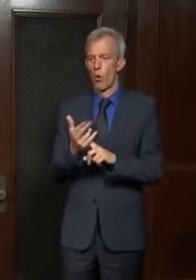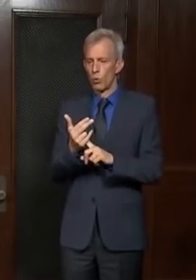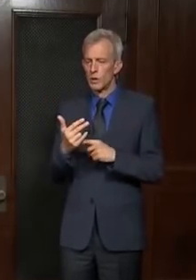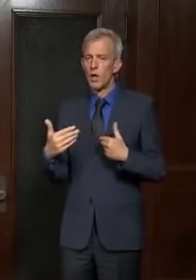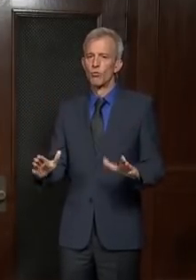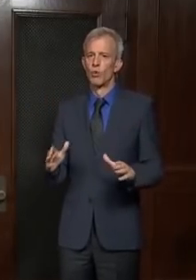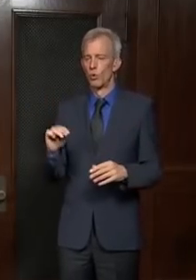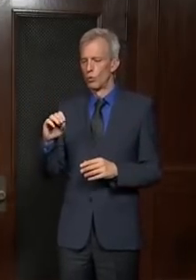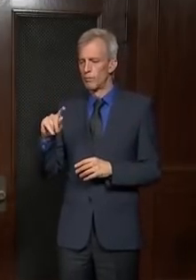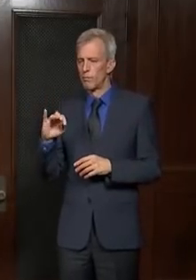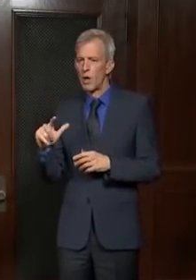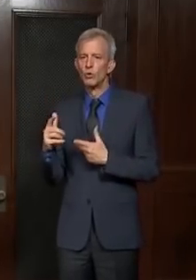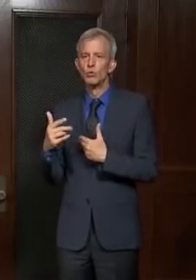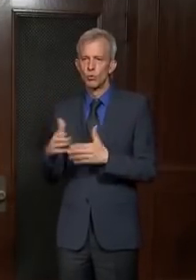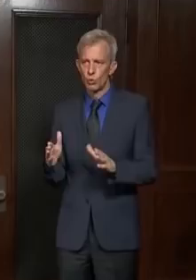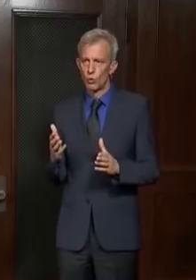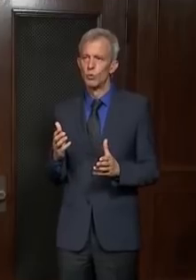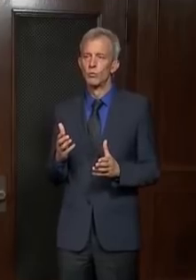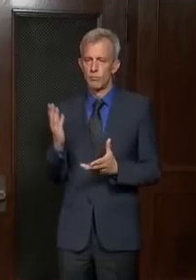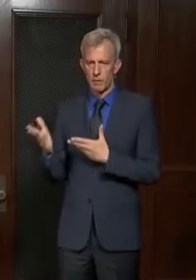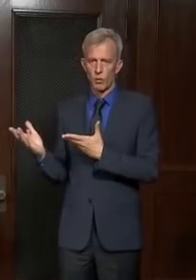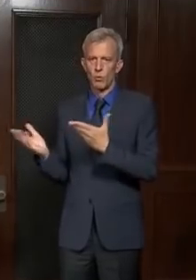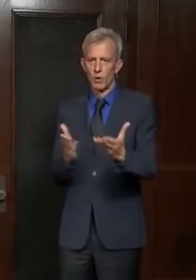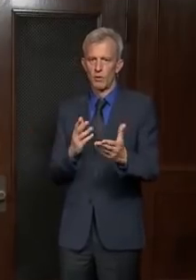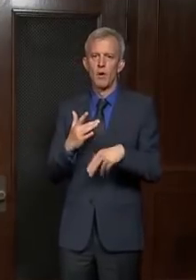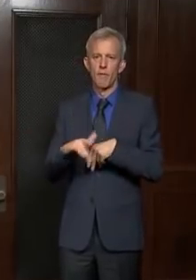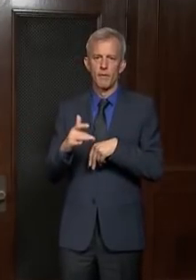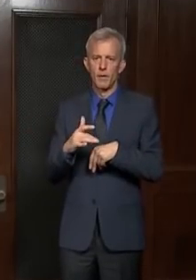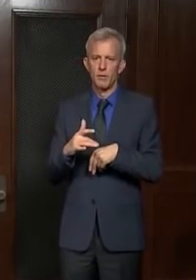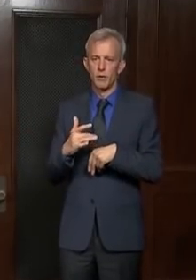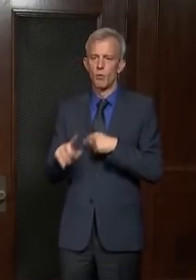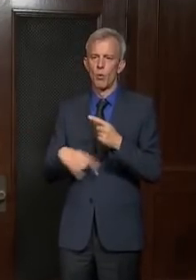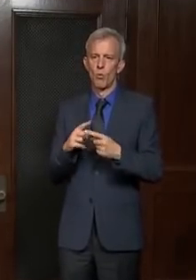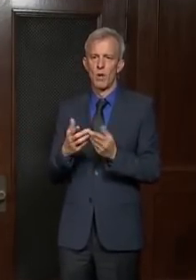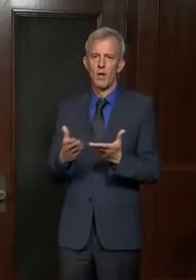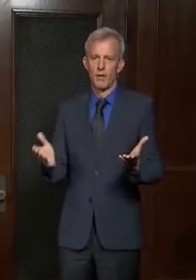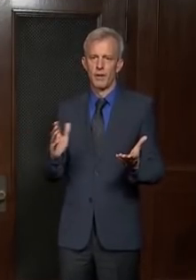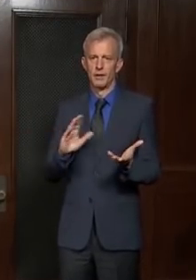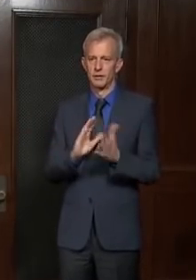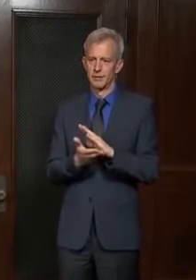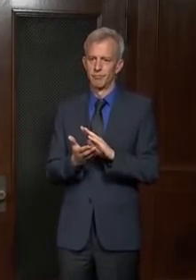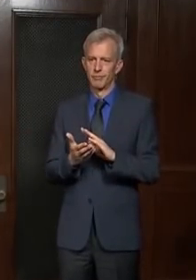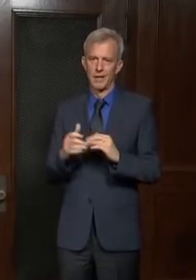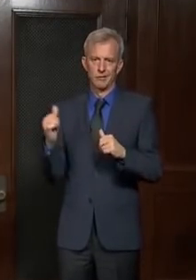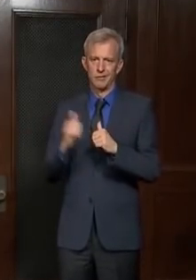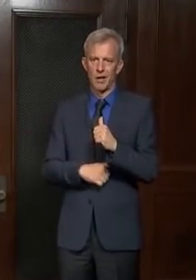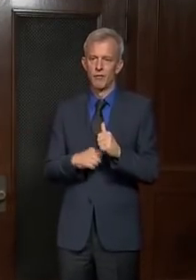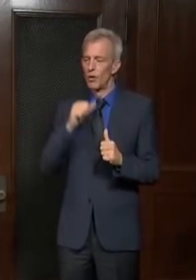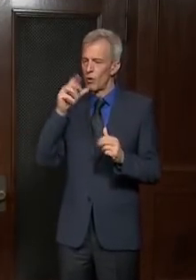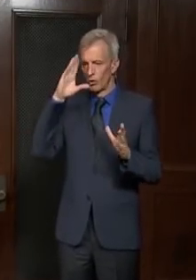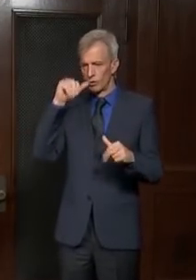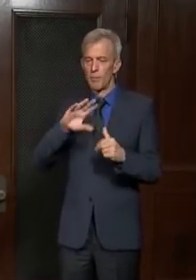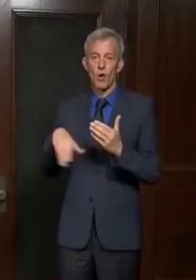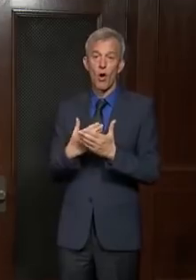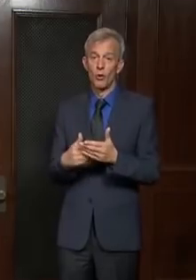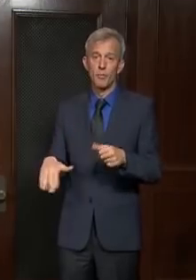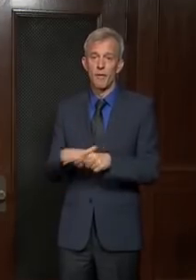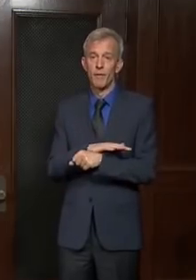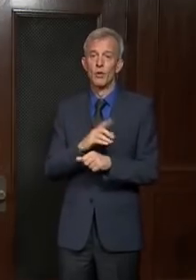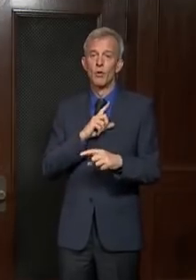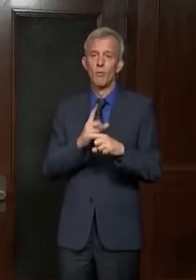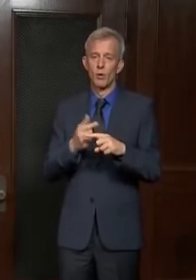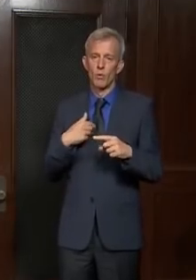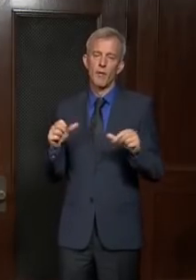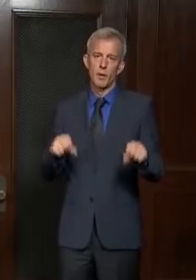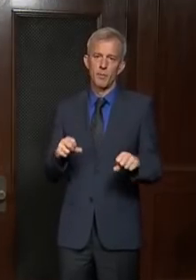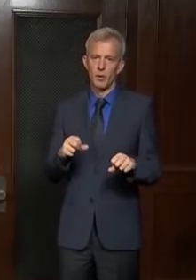where they move them, and these are available for when things get tough. So don't expect them all to be filled. And we also have ability to put people in